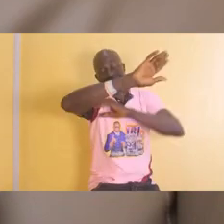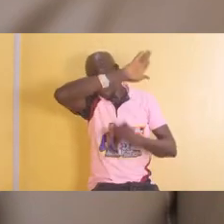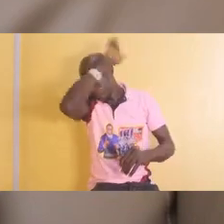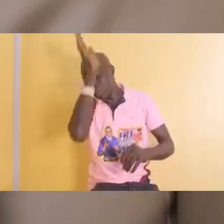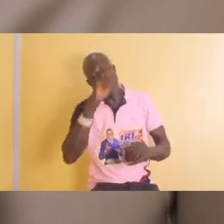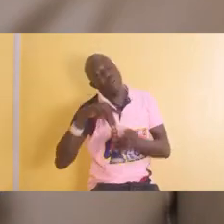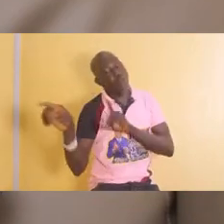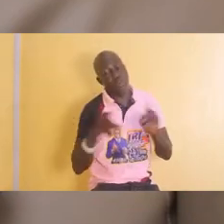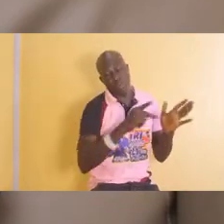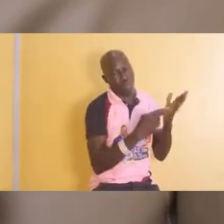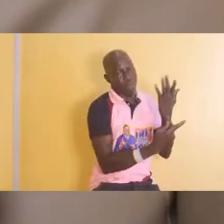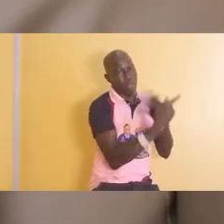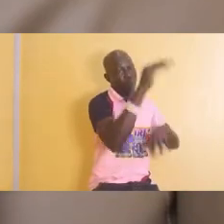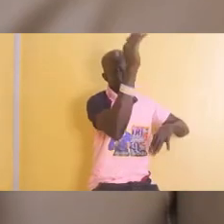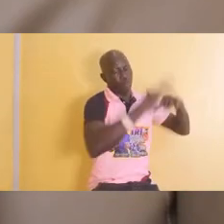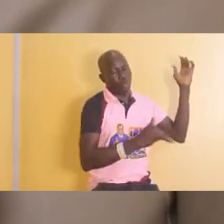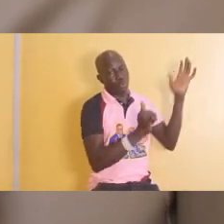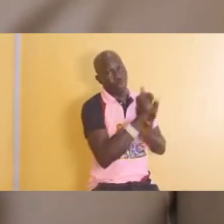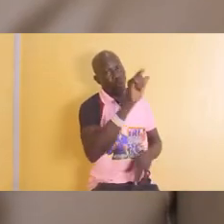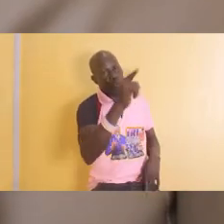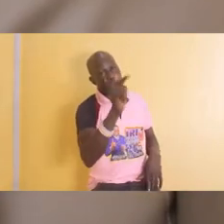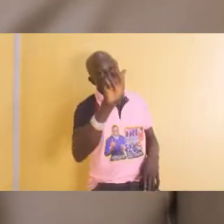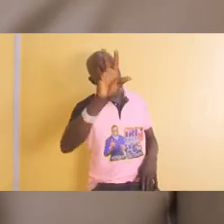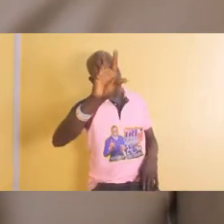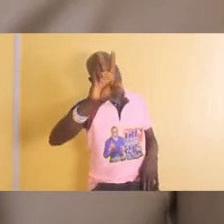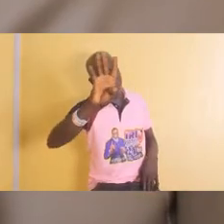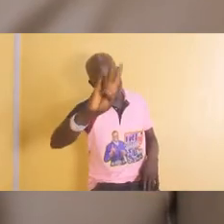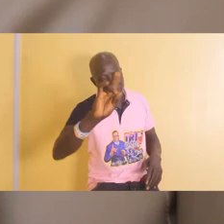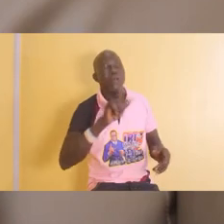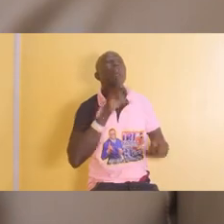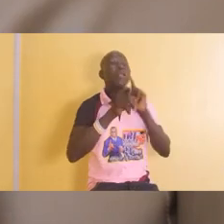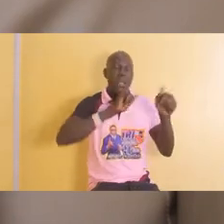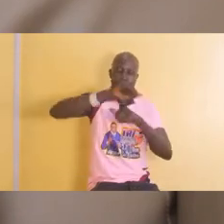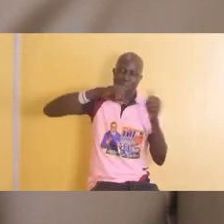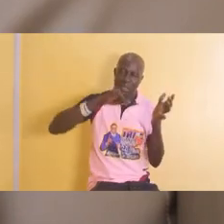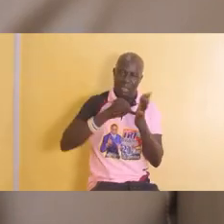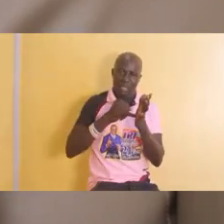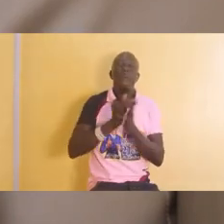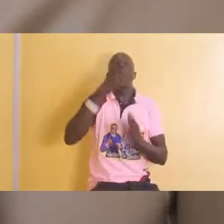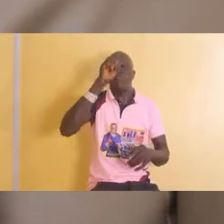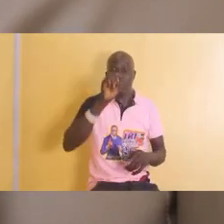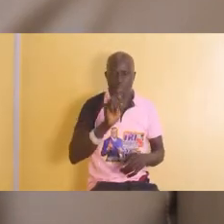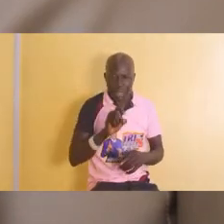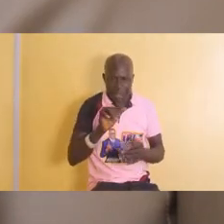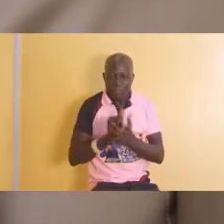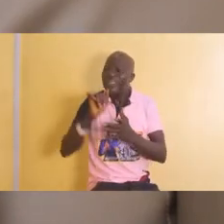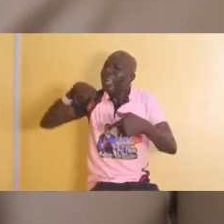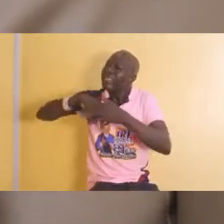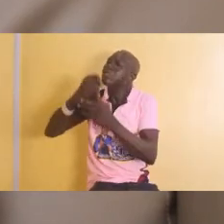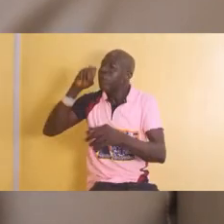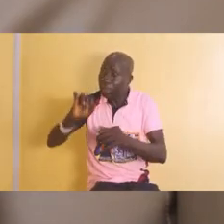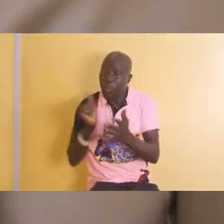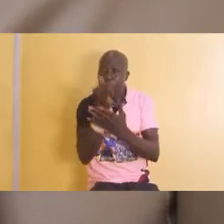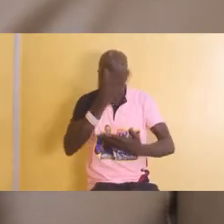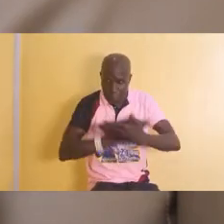se program I can't do a program ko di May 27th the mason ni pa now not talk about ma je mu ne this covenant yen ma je mu ibi